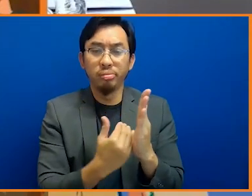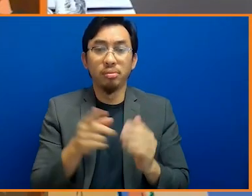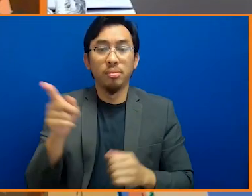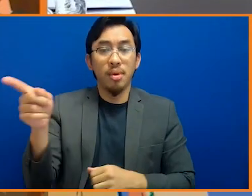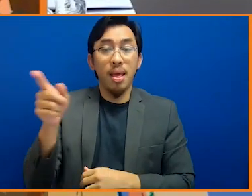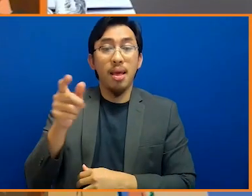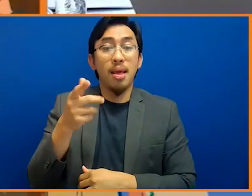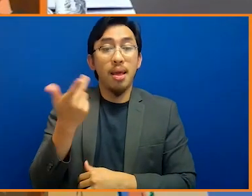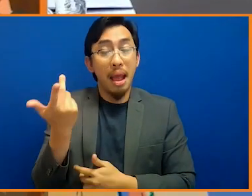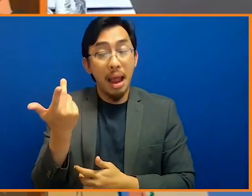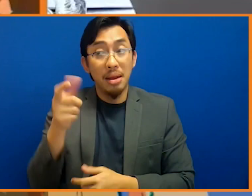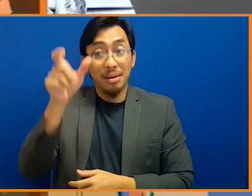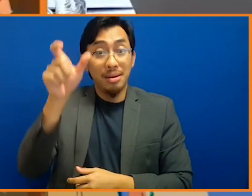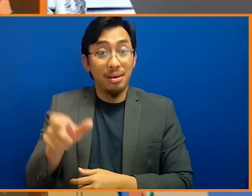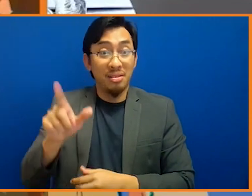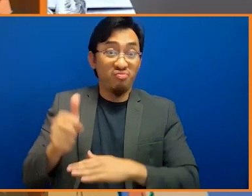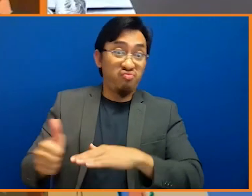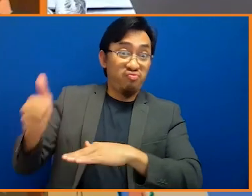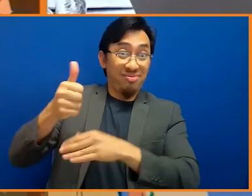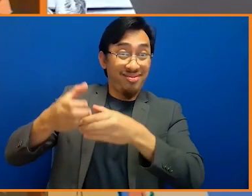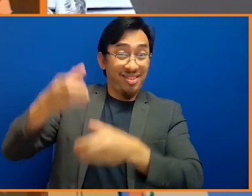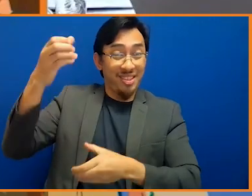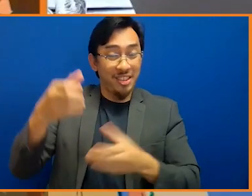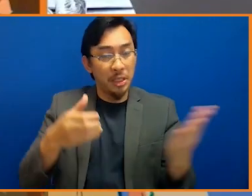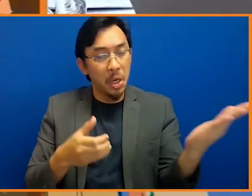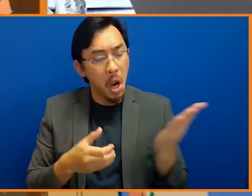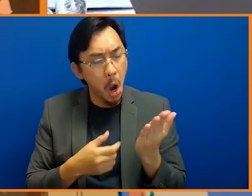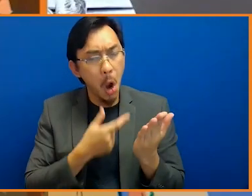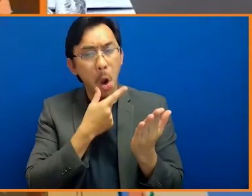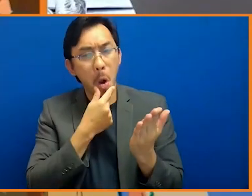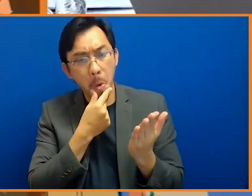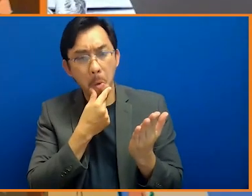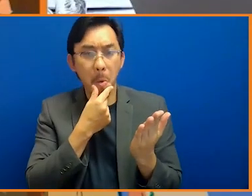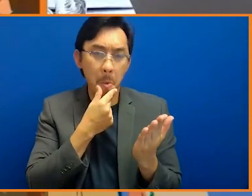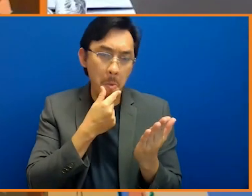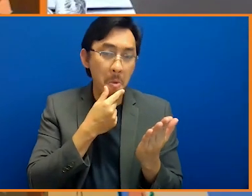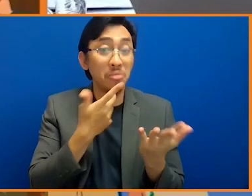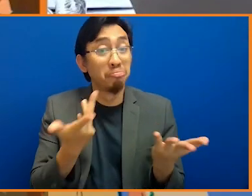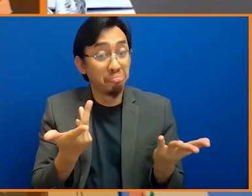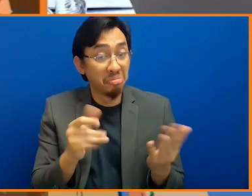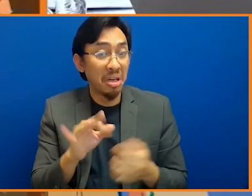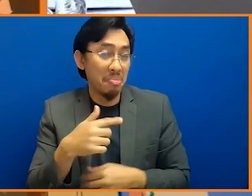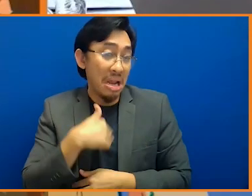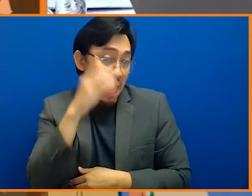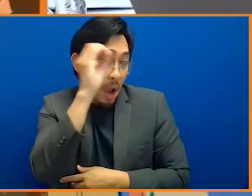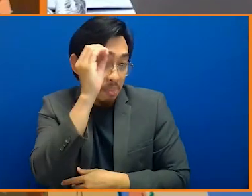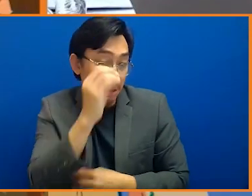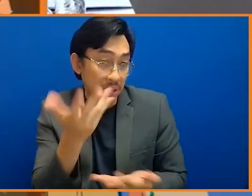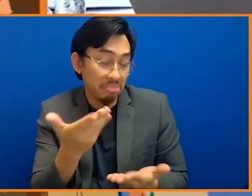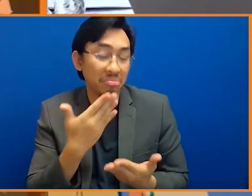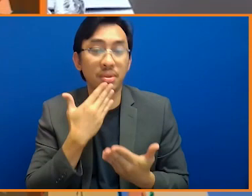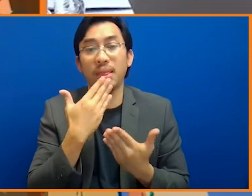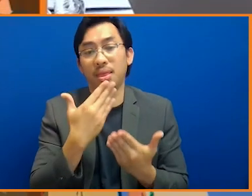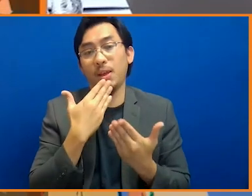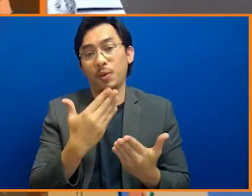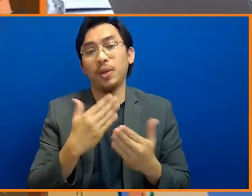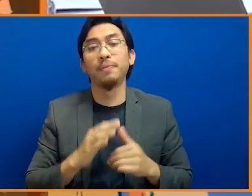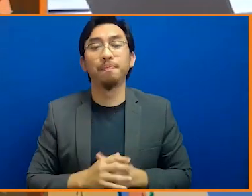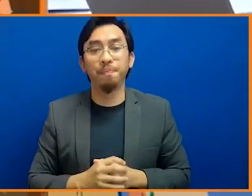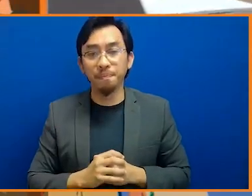to the owner. That's concrete. If my opinion, right? Thank you.